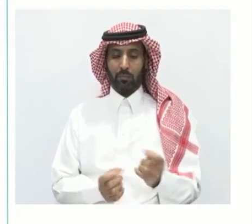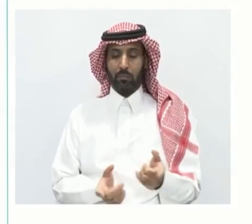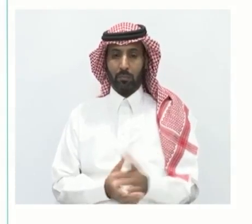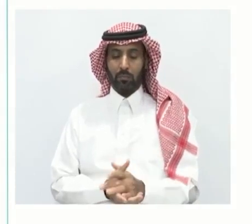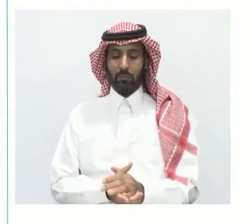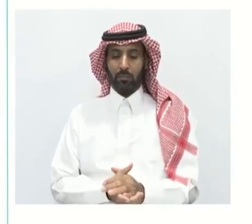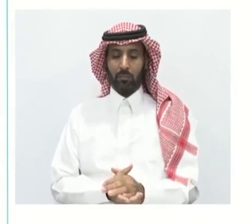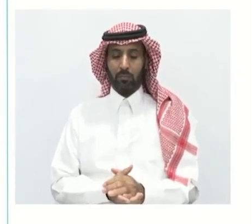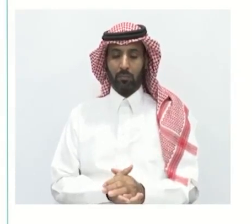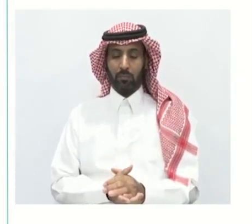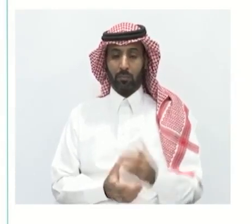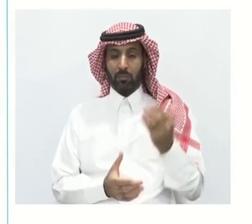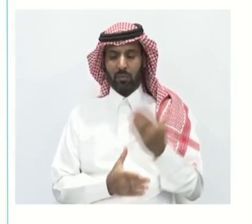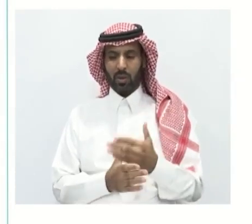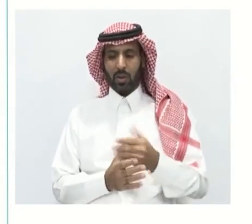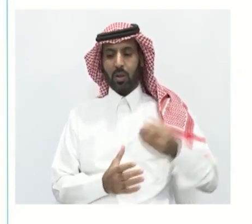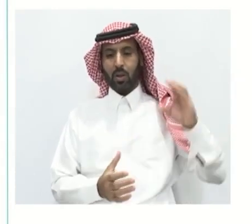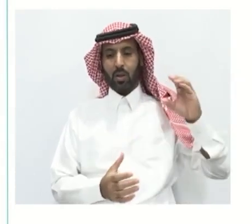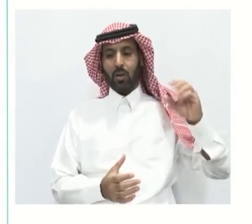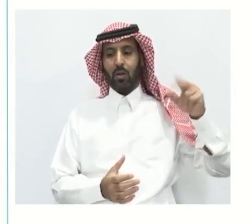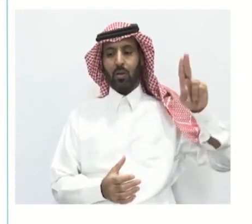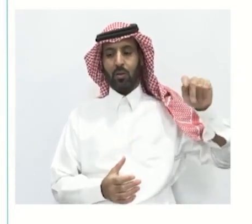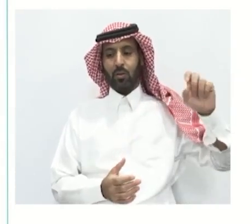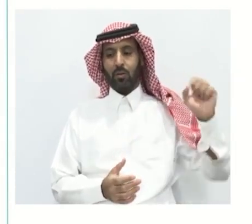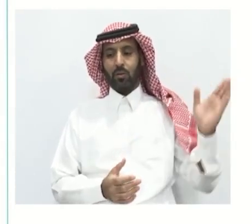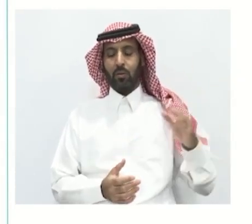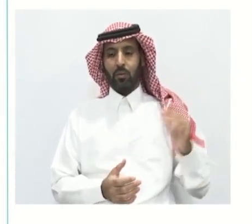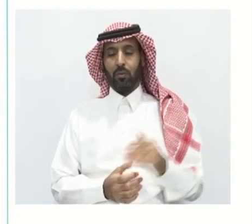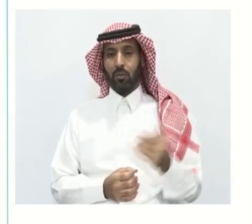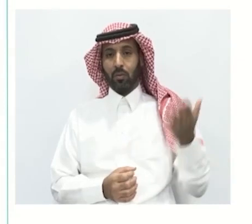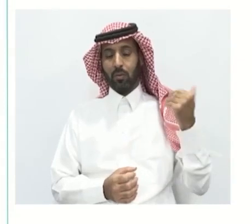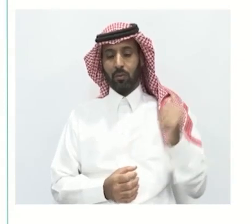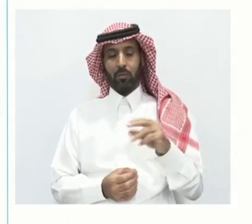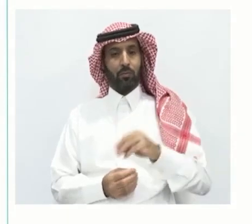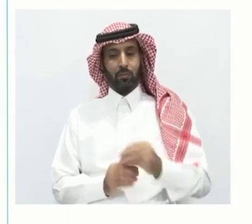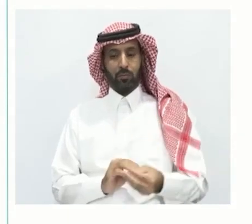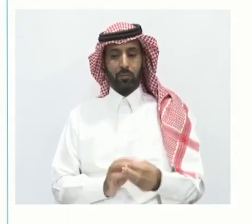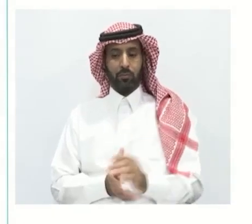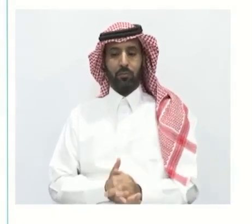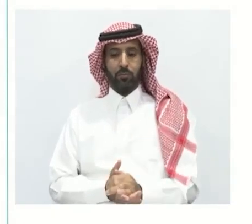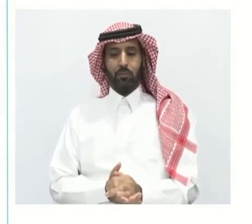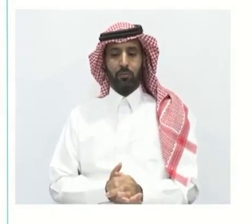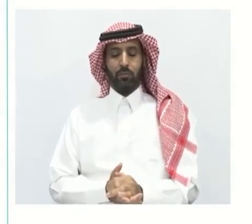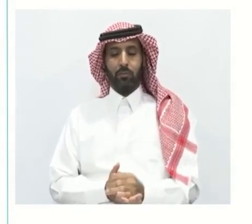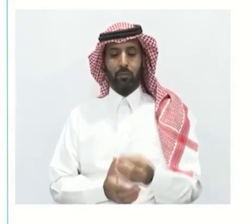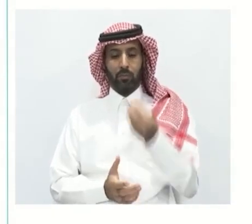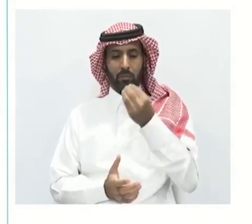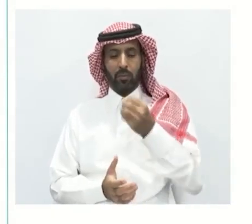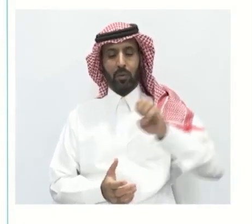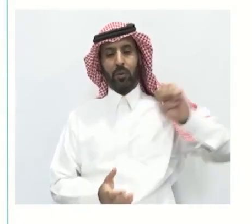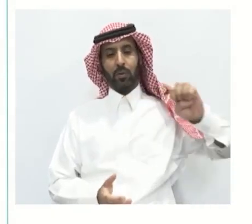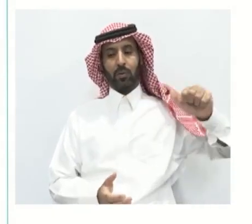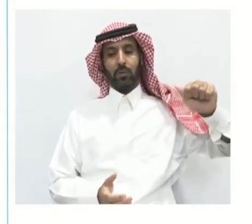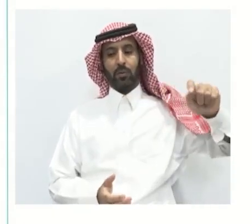you some. Cut, cut, as I told you before, we don't change anything. Eat,